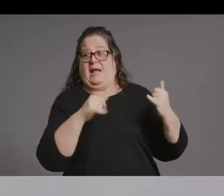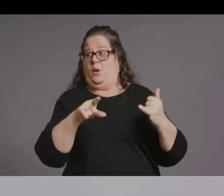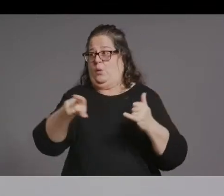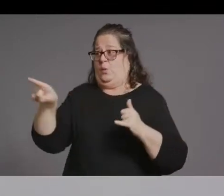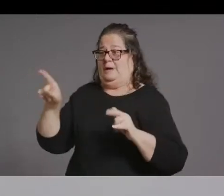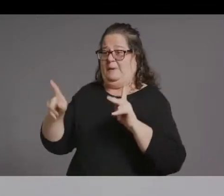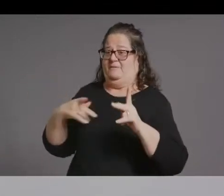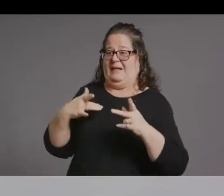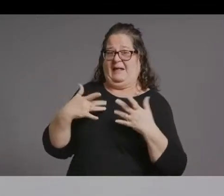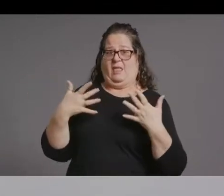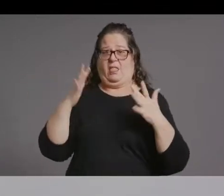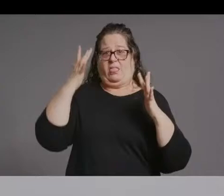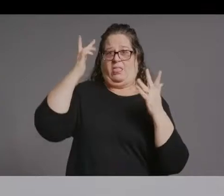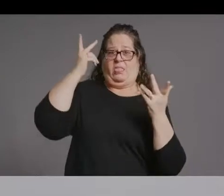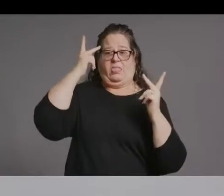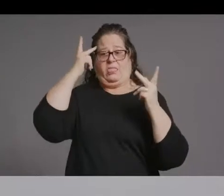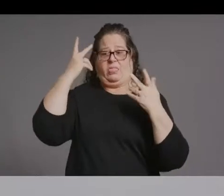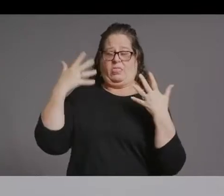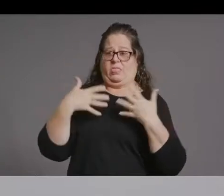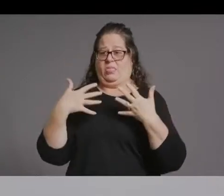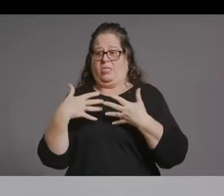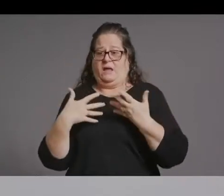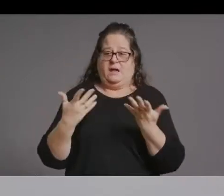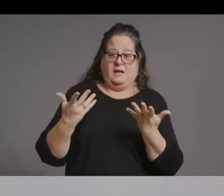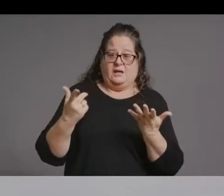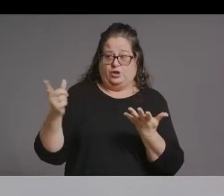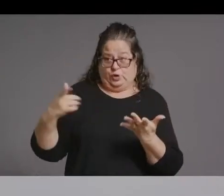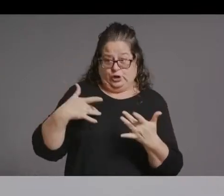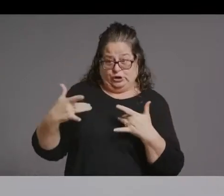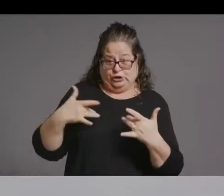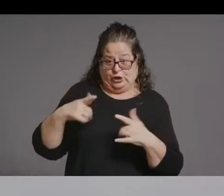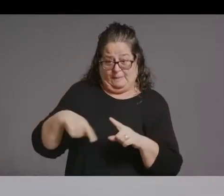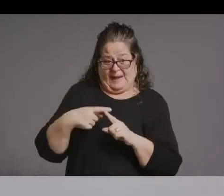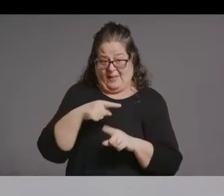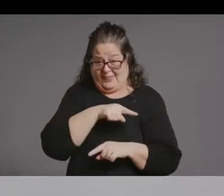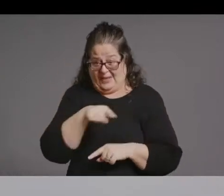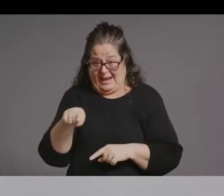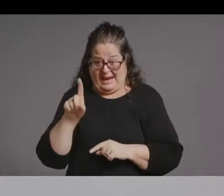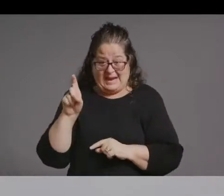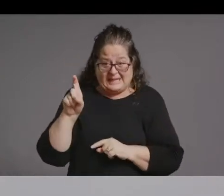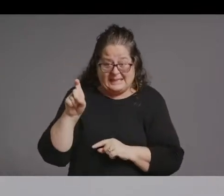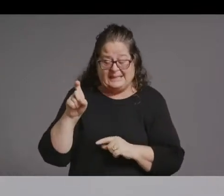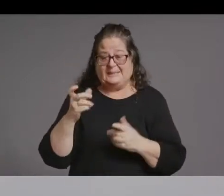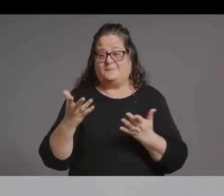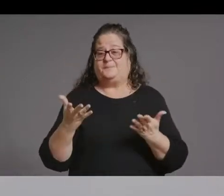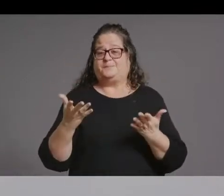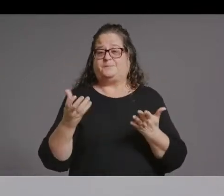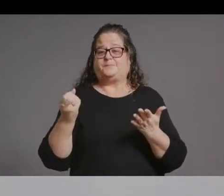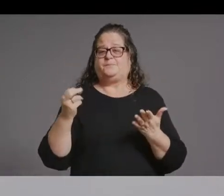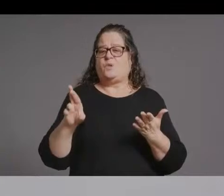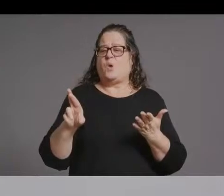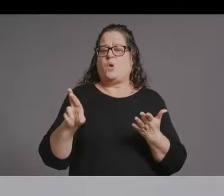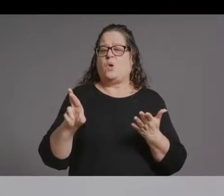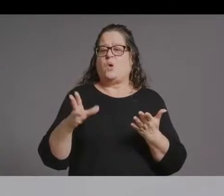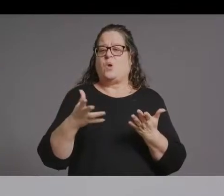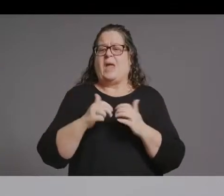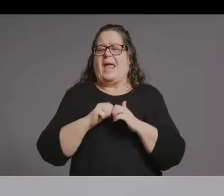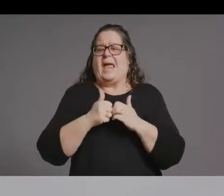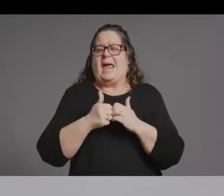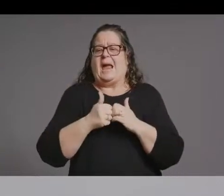might have reduced access to a COVID-19 vaccine for a while? But how might this pause uniquely